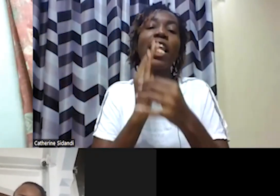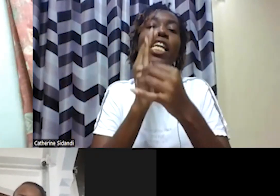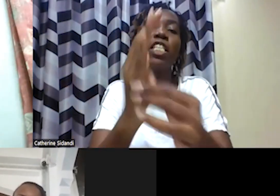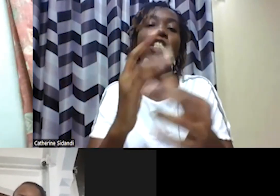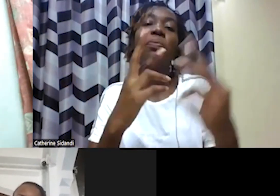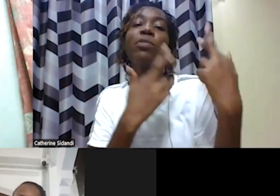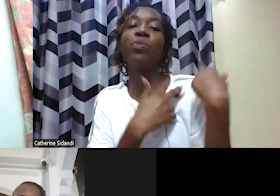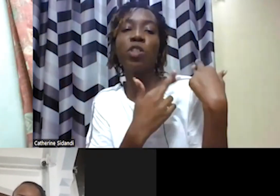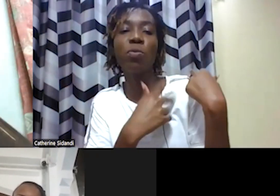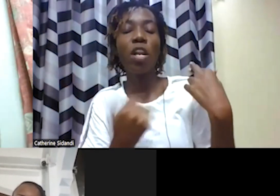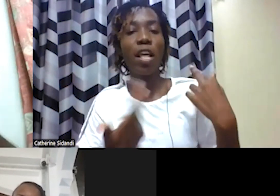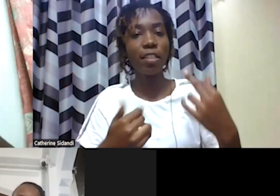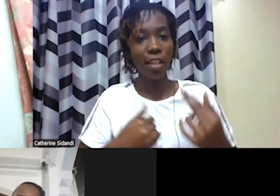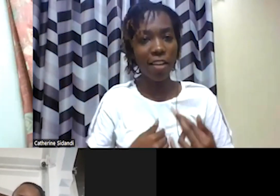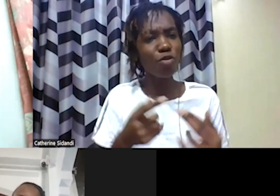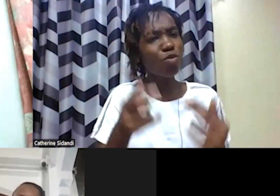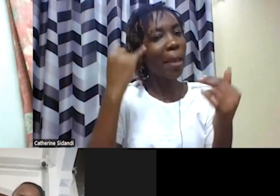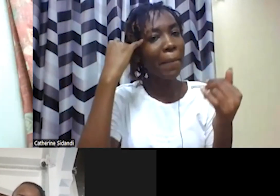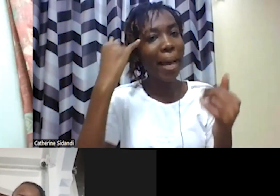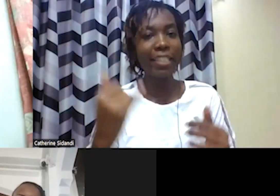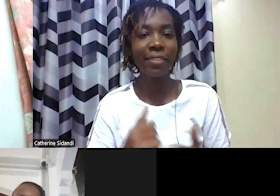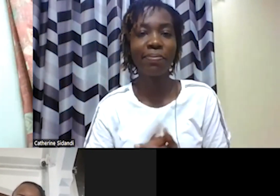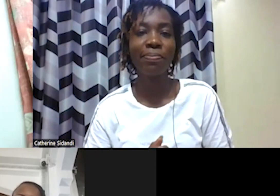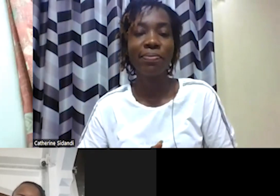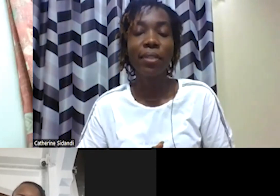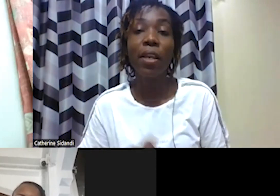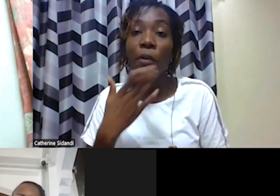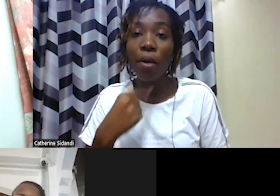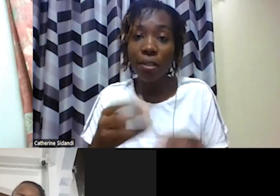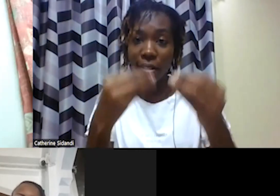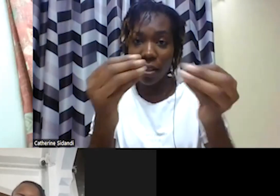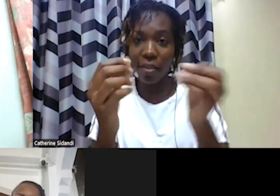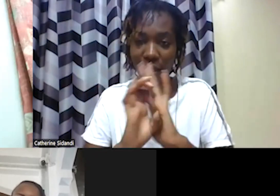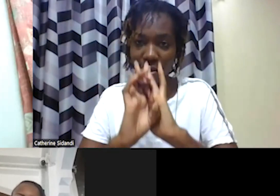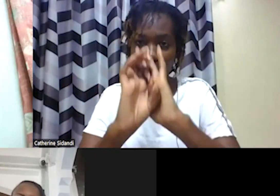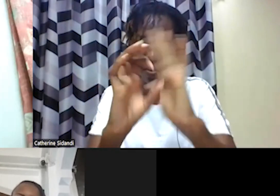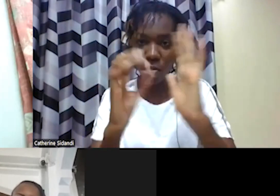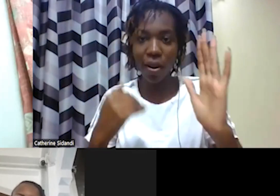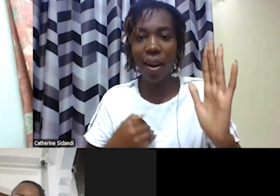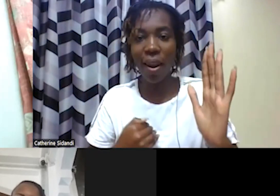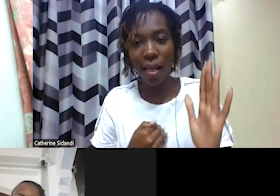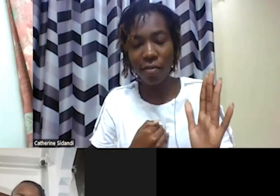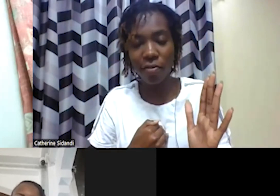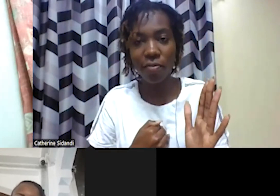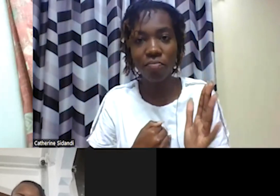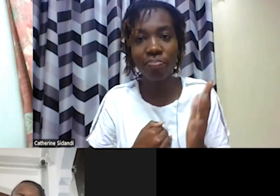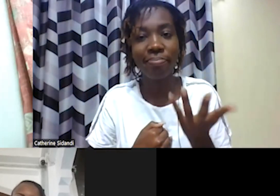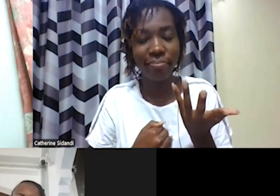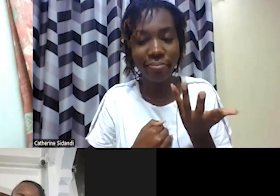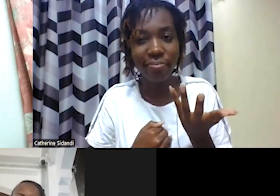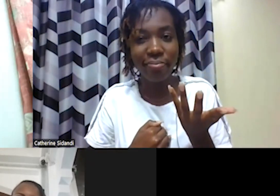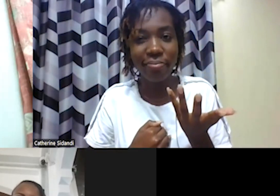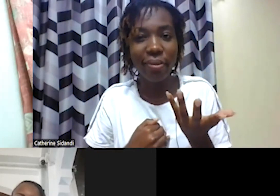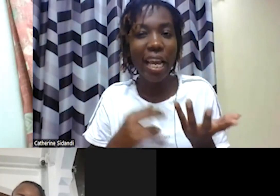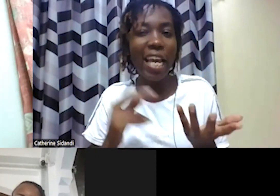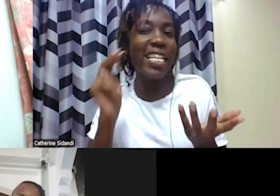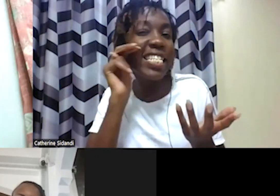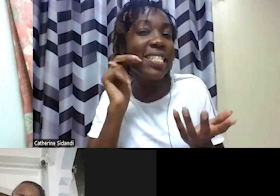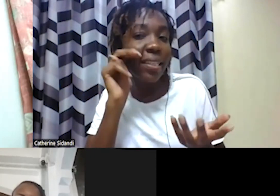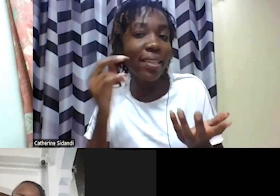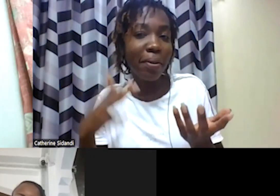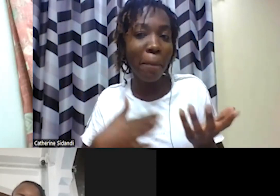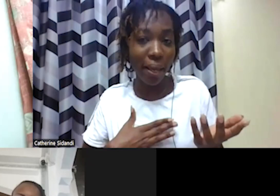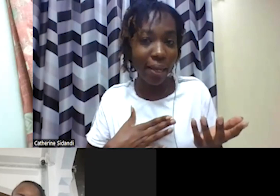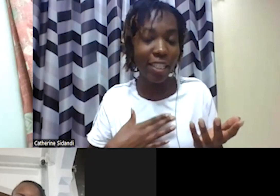have. You can imagine, I want to give an example. I have some nieces of mine, they're